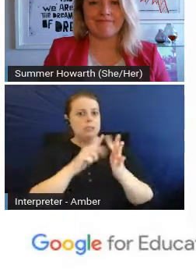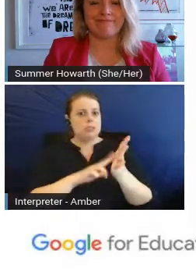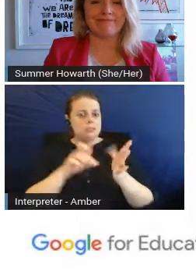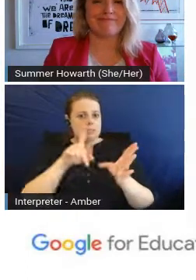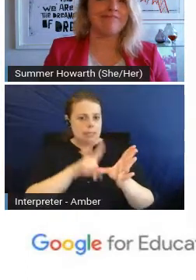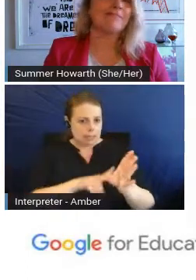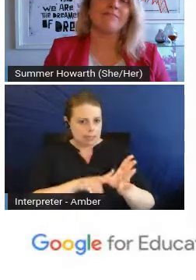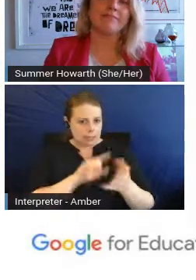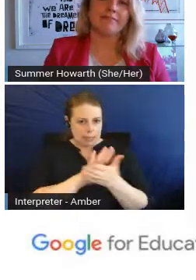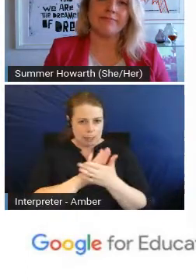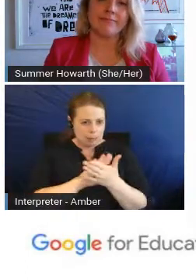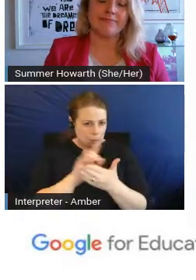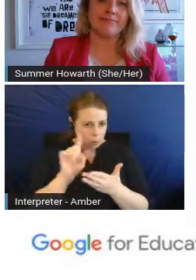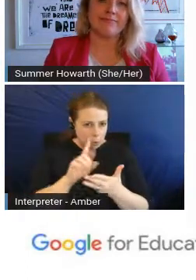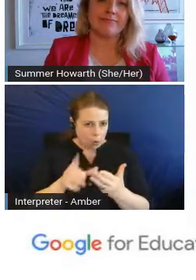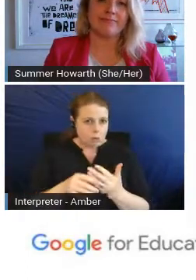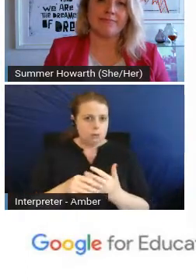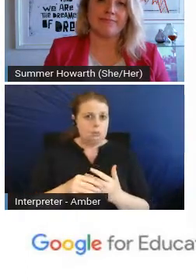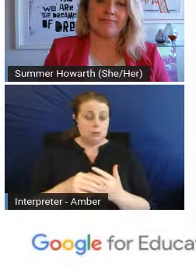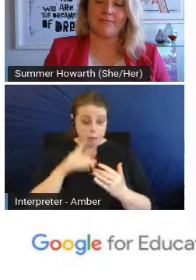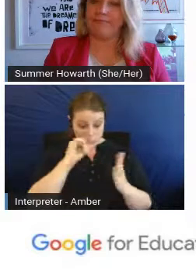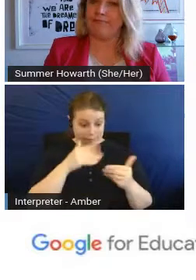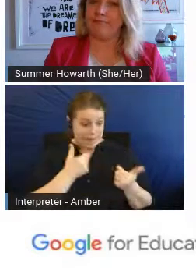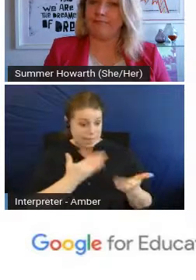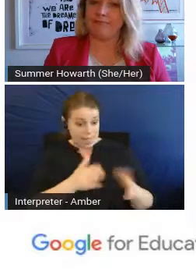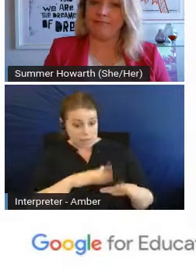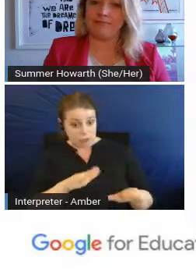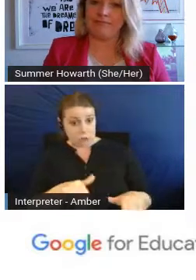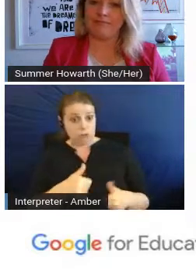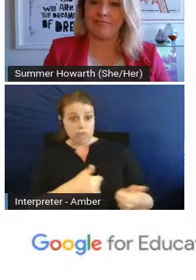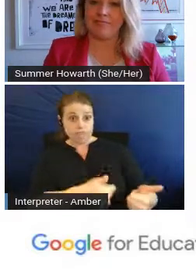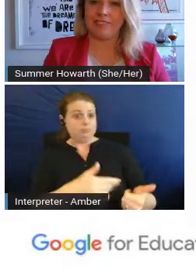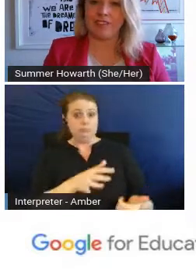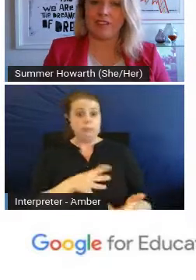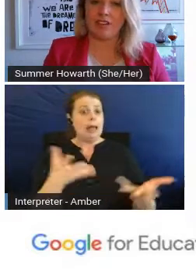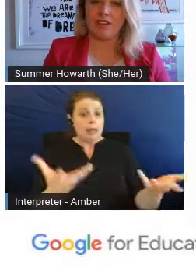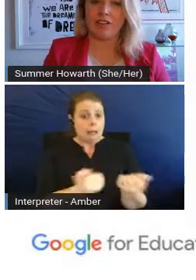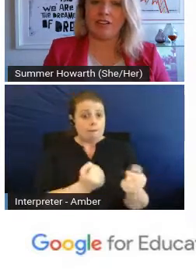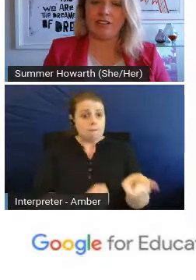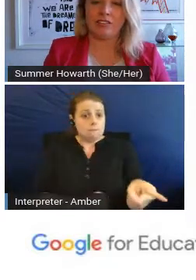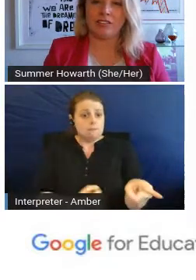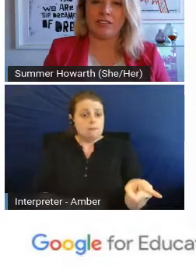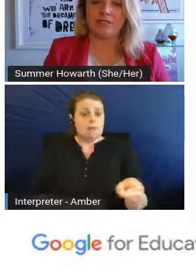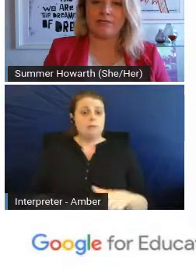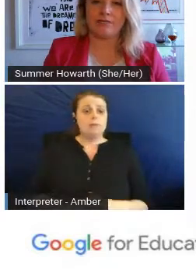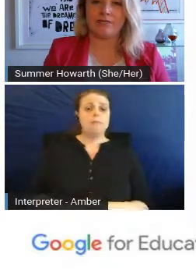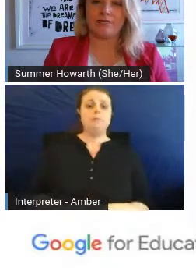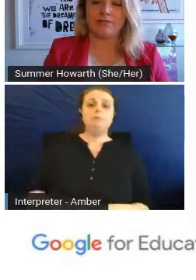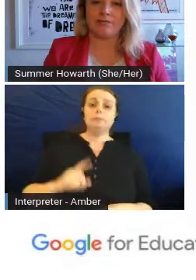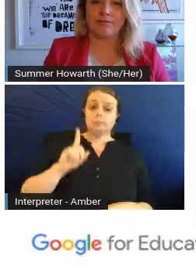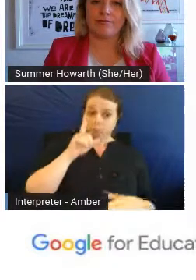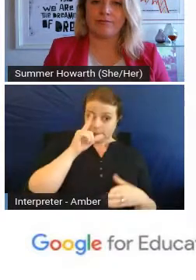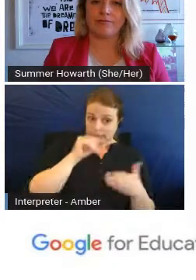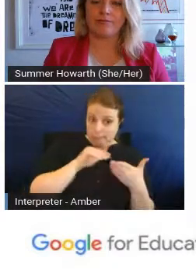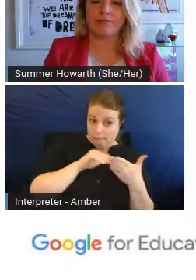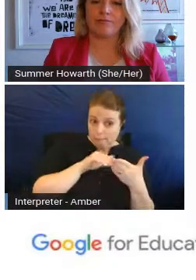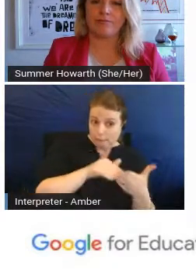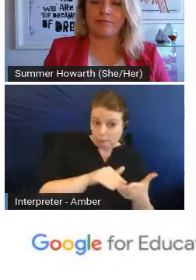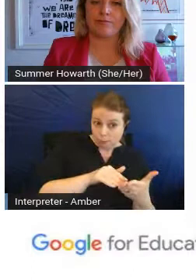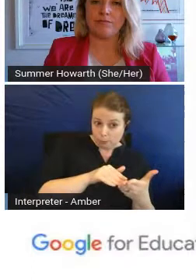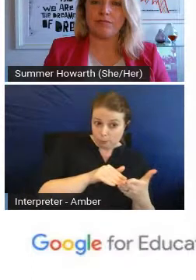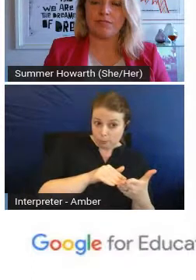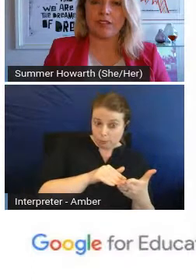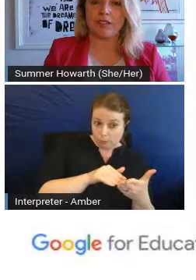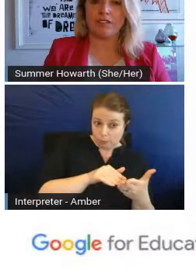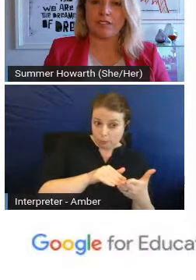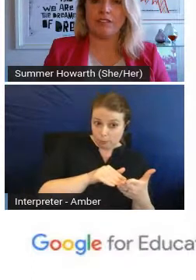agency is not something that we can give to children. They already have it. What we can do is to help them we can help to create